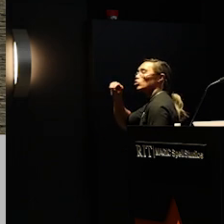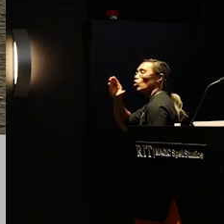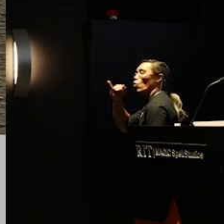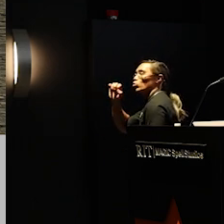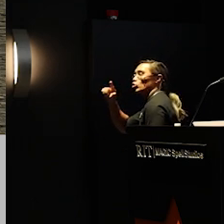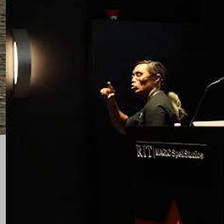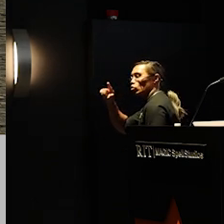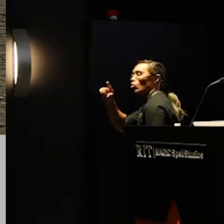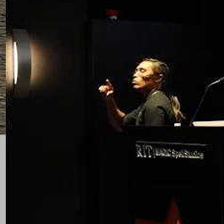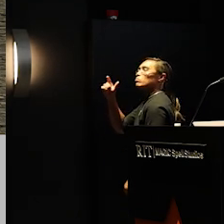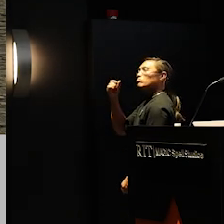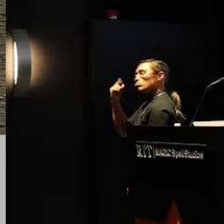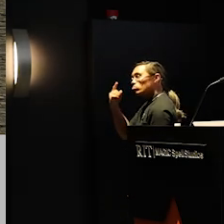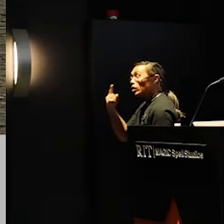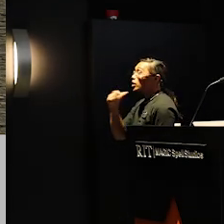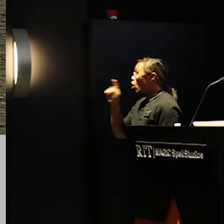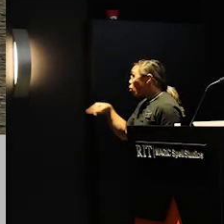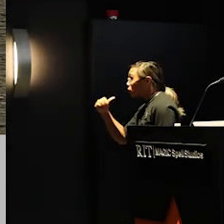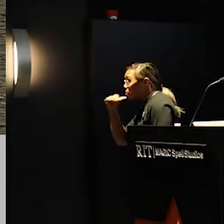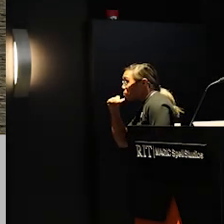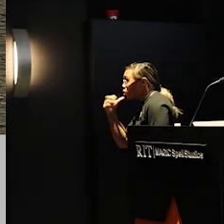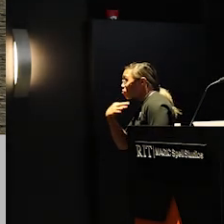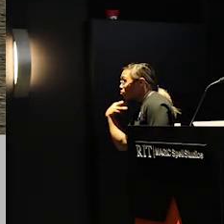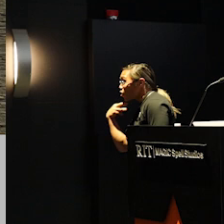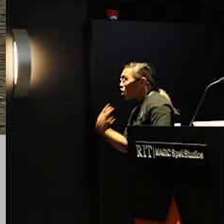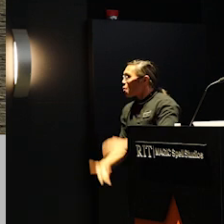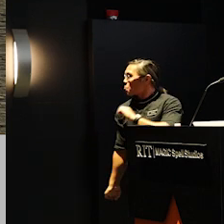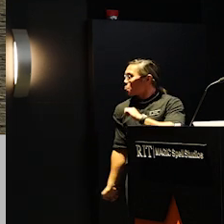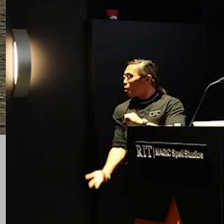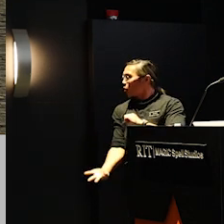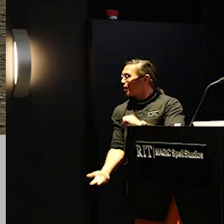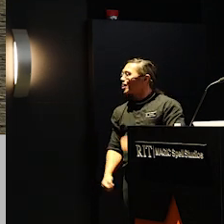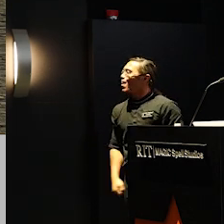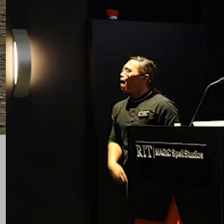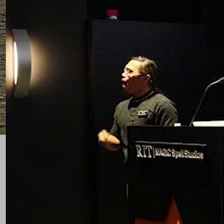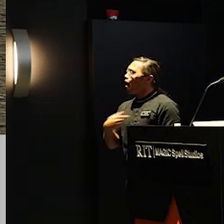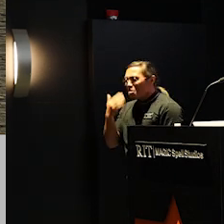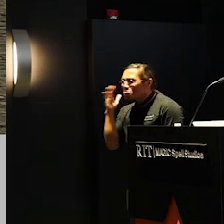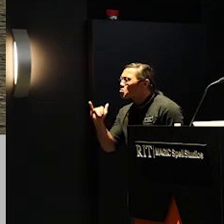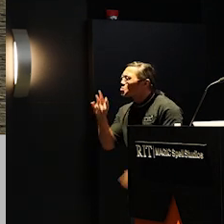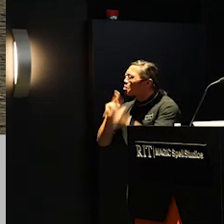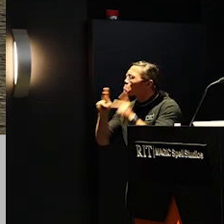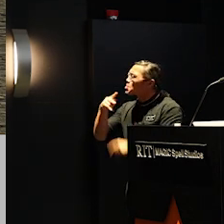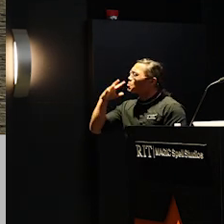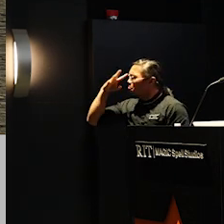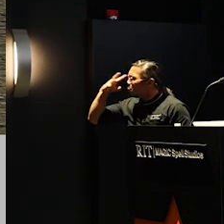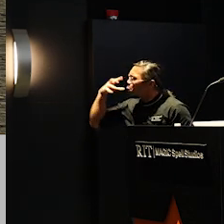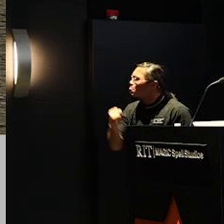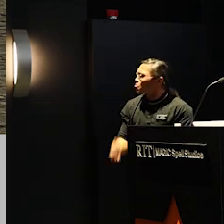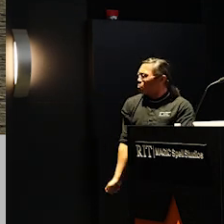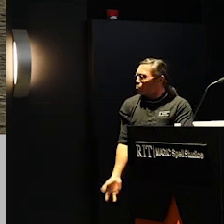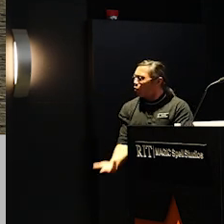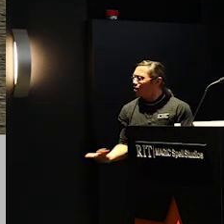kind of got a kick out of it. Like, people pay to like do that, huh? They do that, and it's really popular. People get really into it, and there's leagues and all that stuff. But it's also